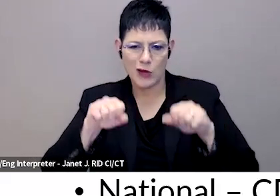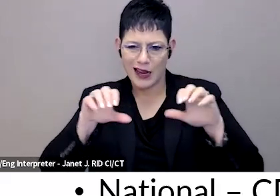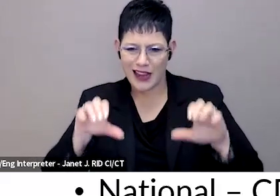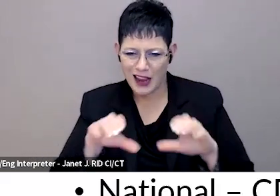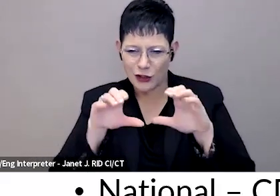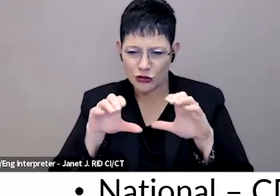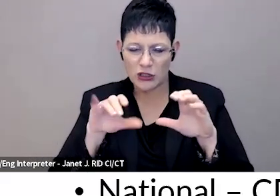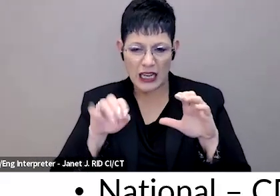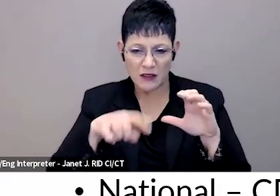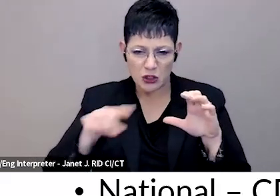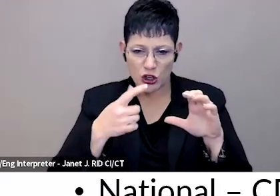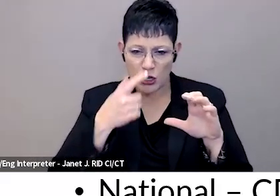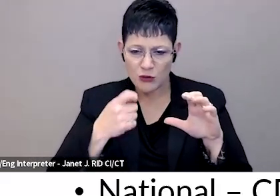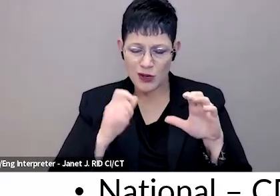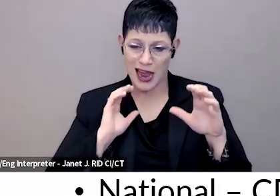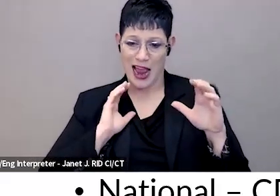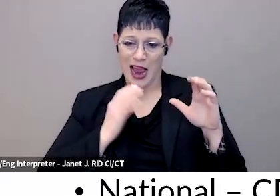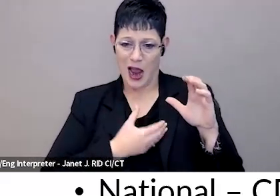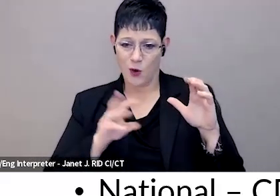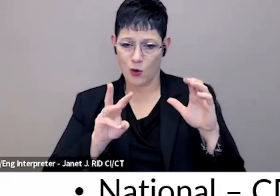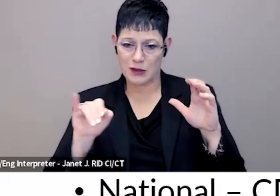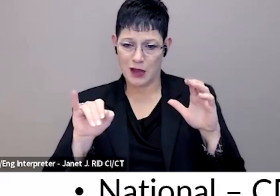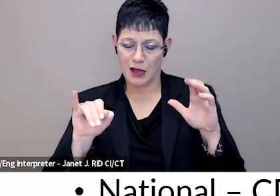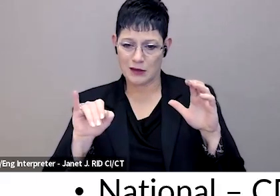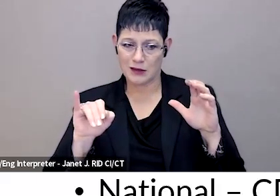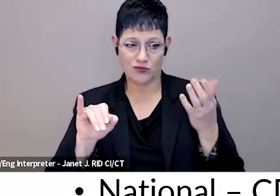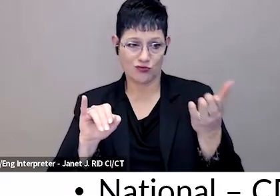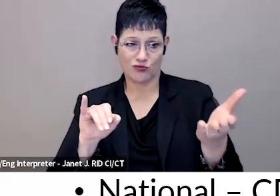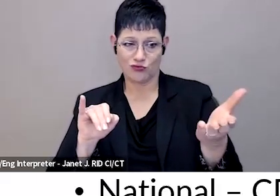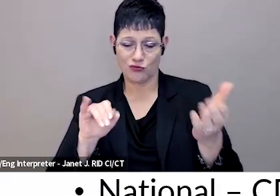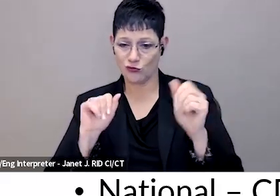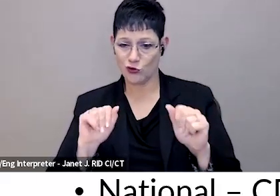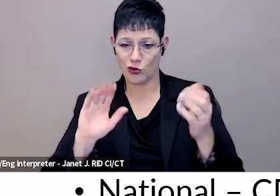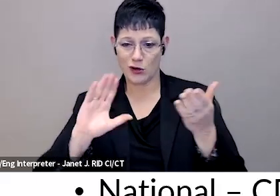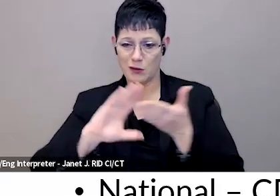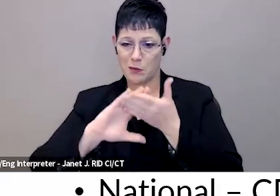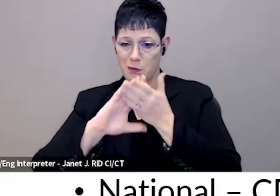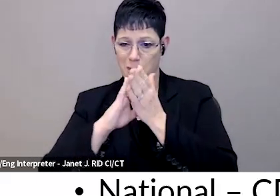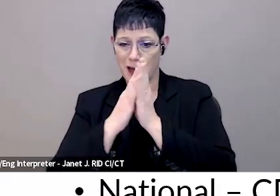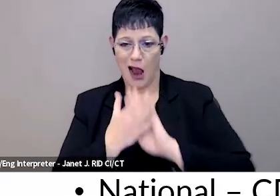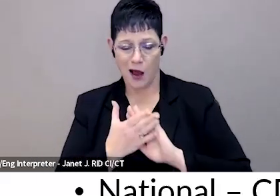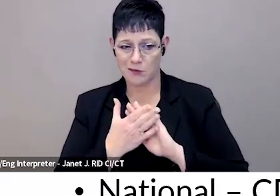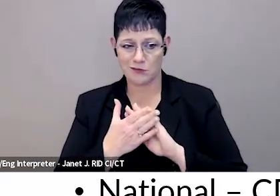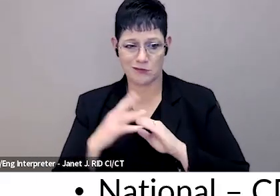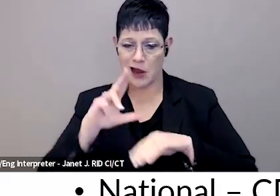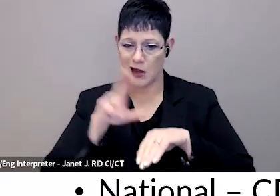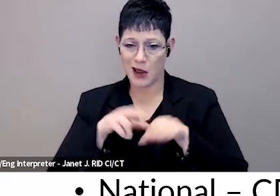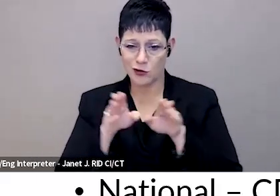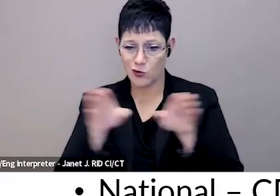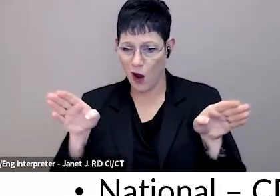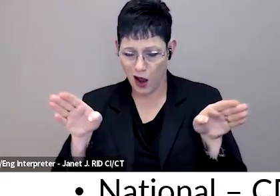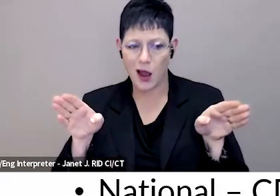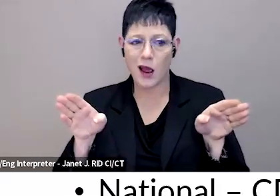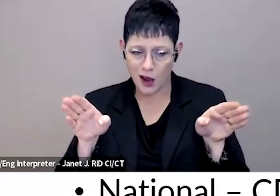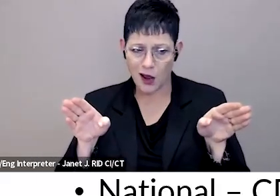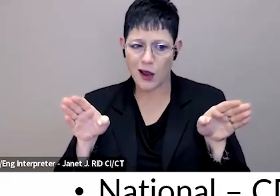an interest, this model could become kind of the basis of what a national model could look like. And it would